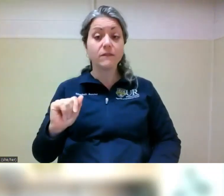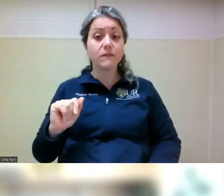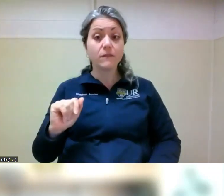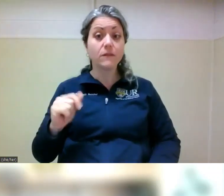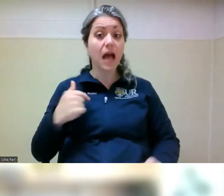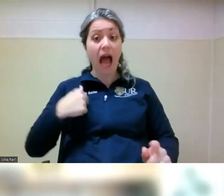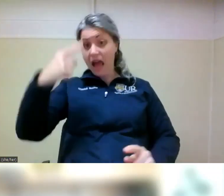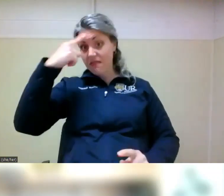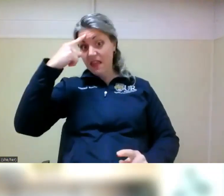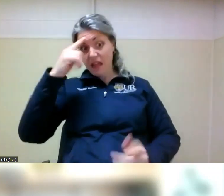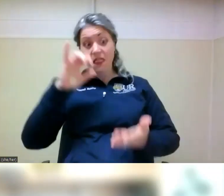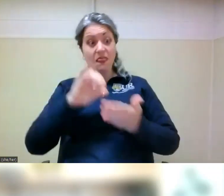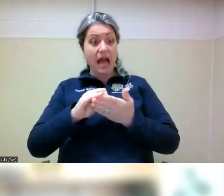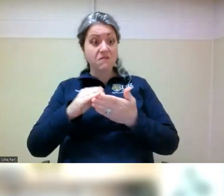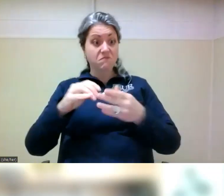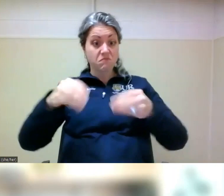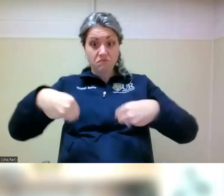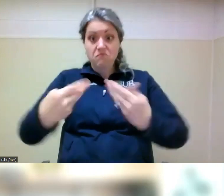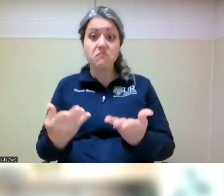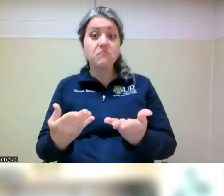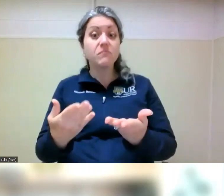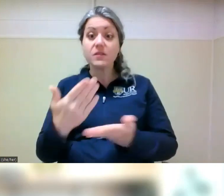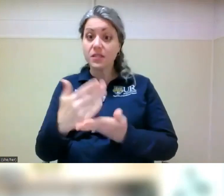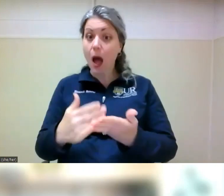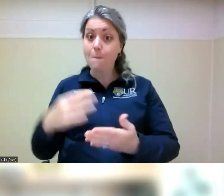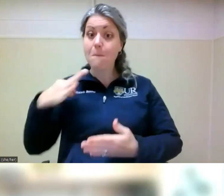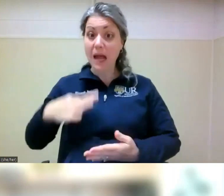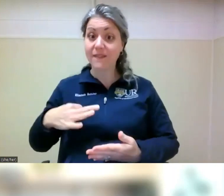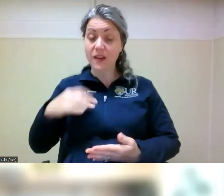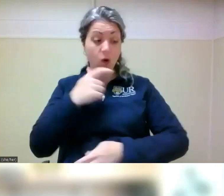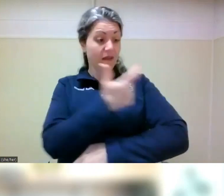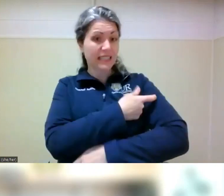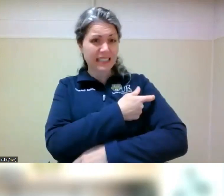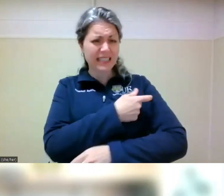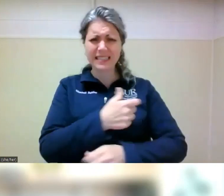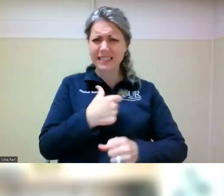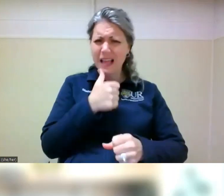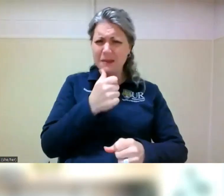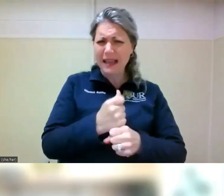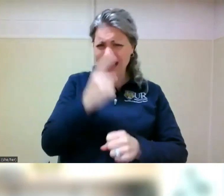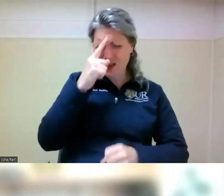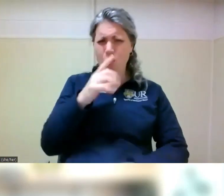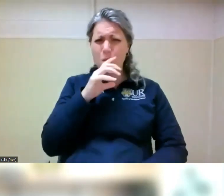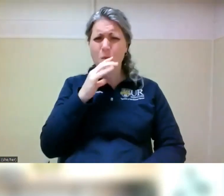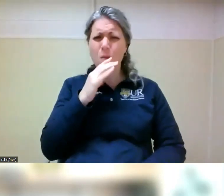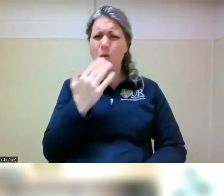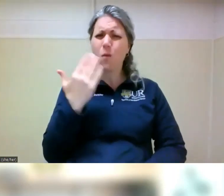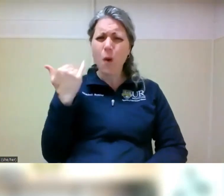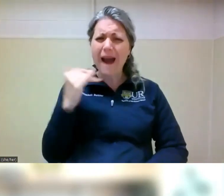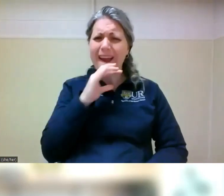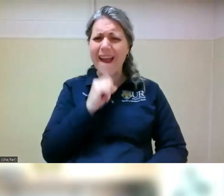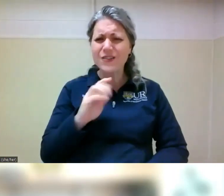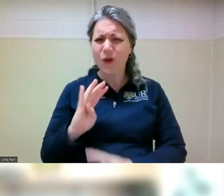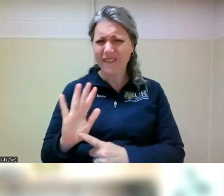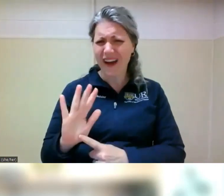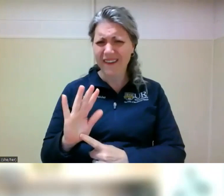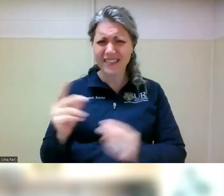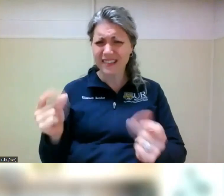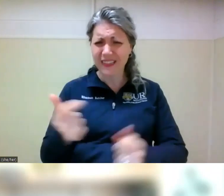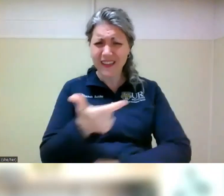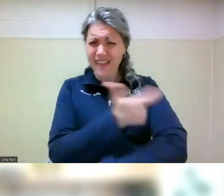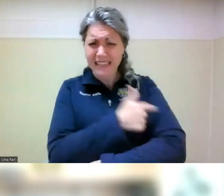it confers some benefit because it doesn't quite make sense to me why 45 will be a cutoff where suddenly the vaccine doesn't work for